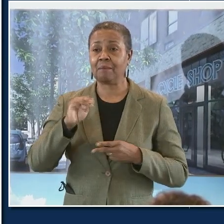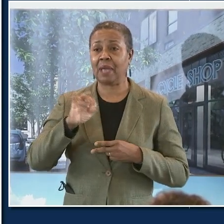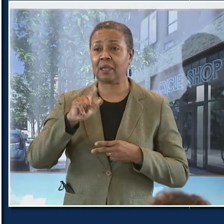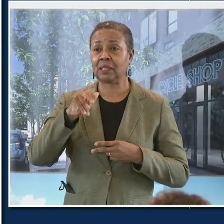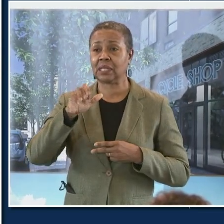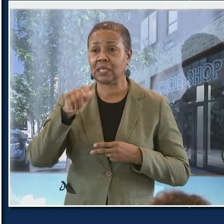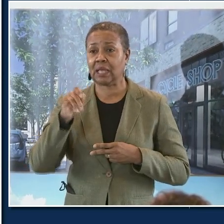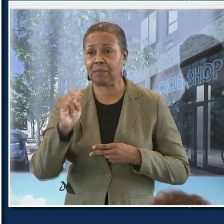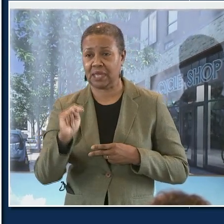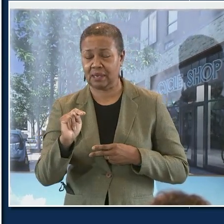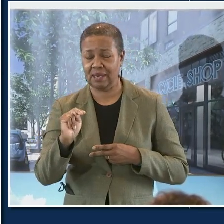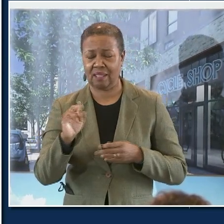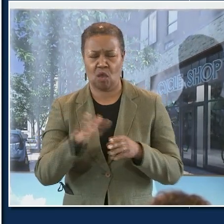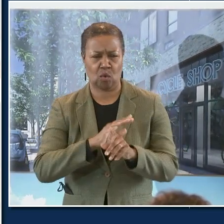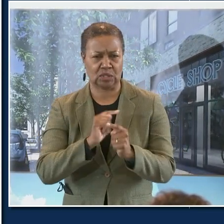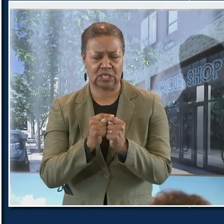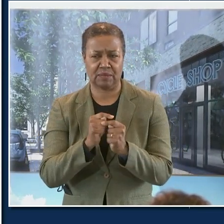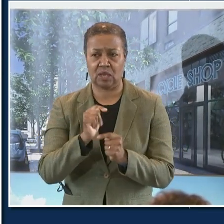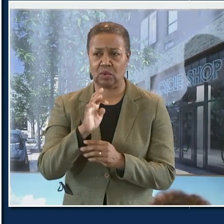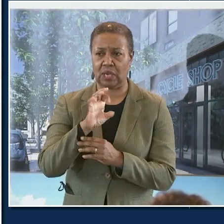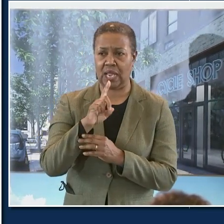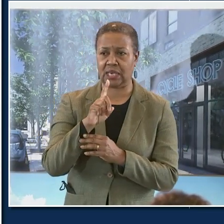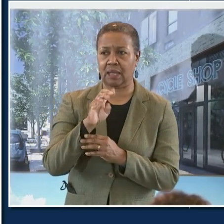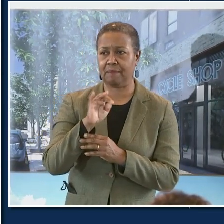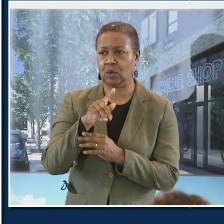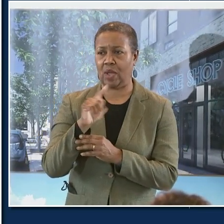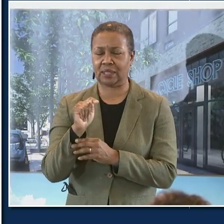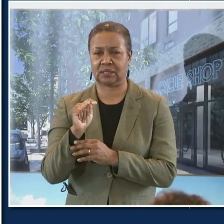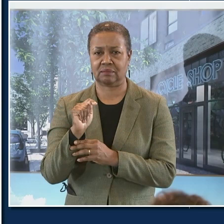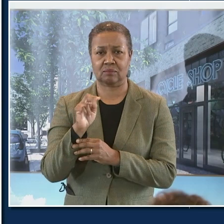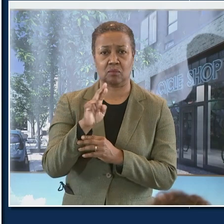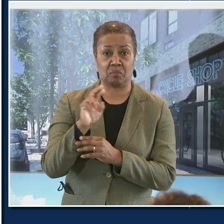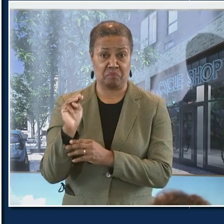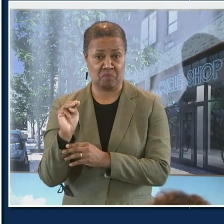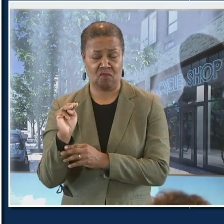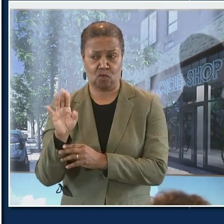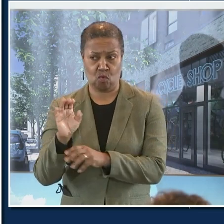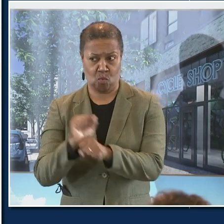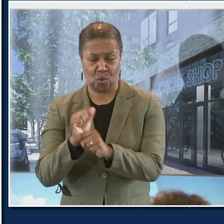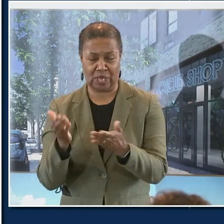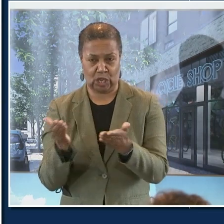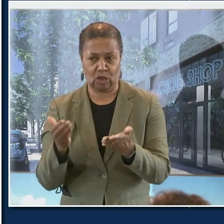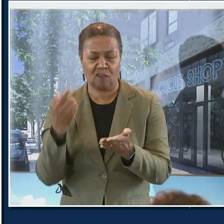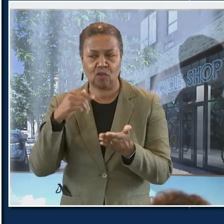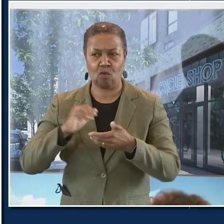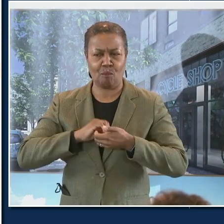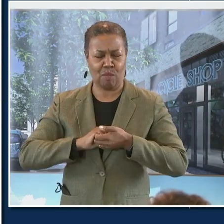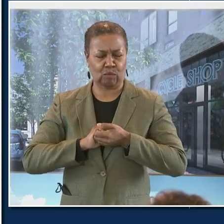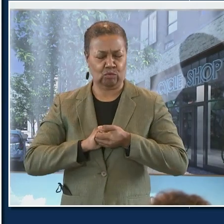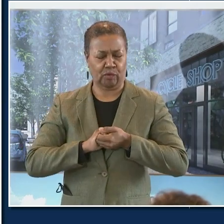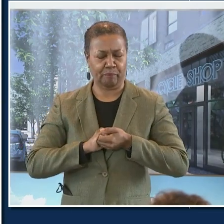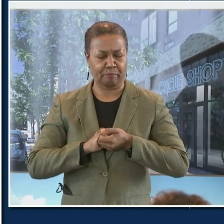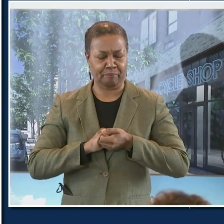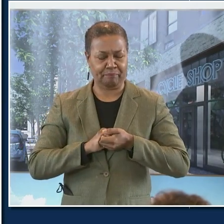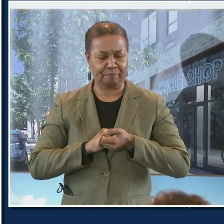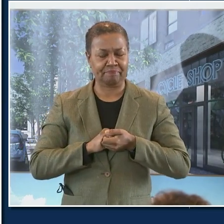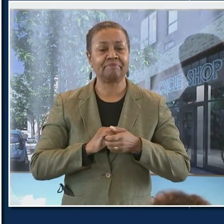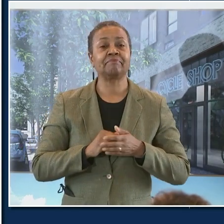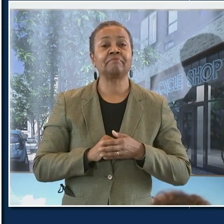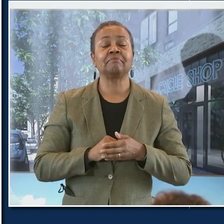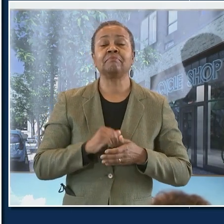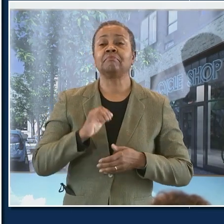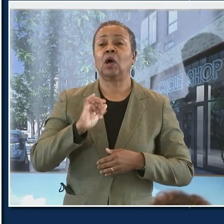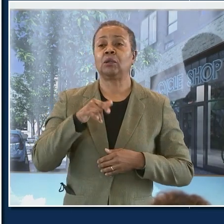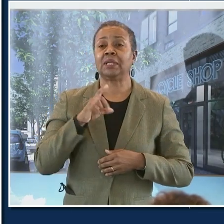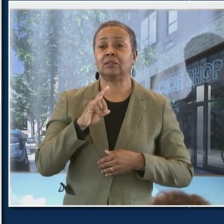and the entire team at Related Midwest for the work that you're doing here and for your partnership. Alderman